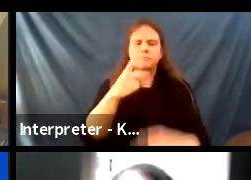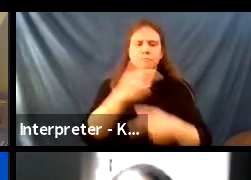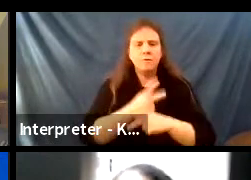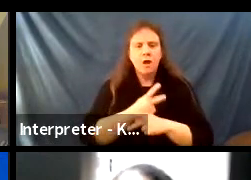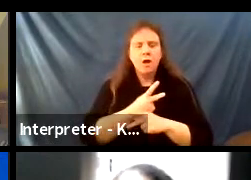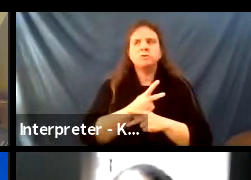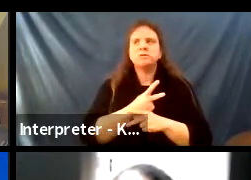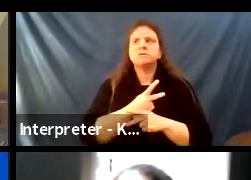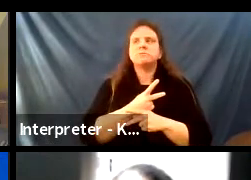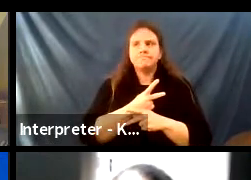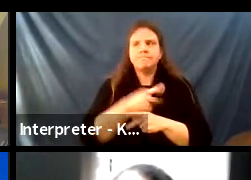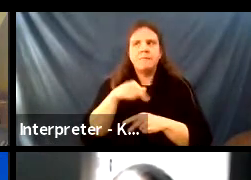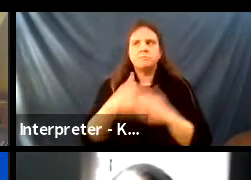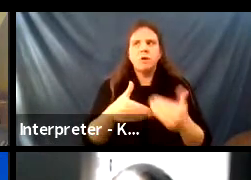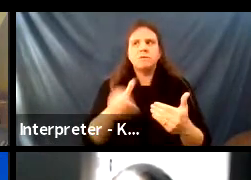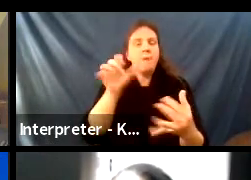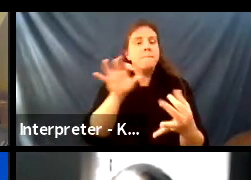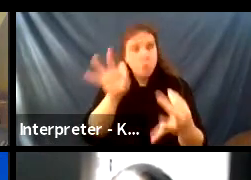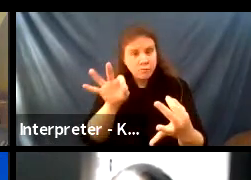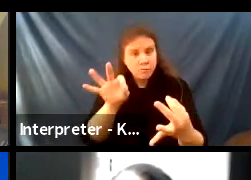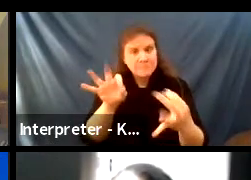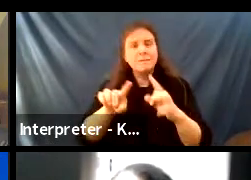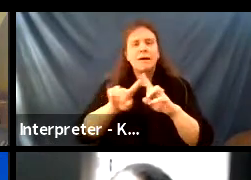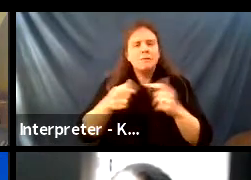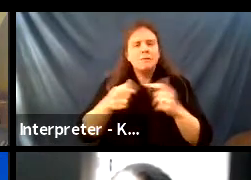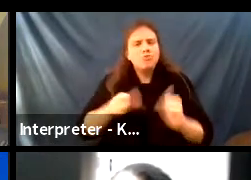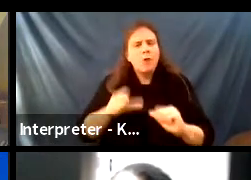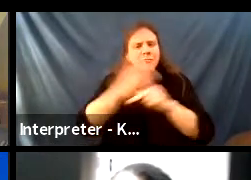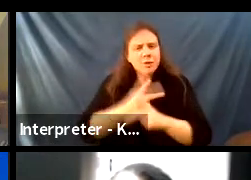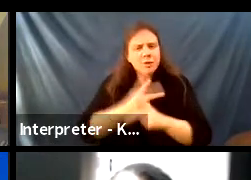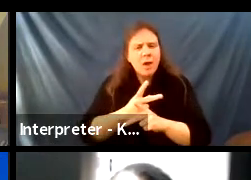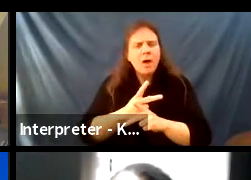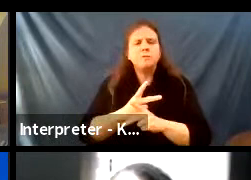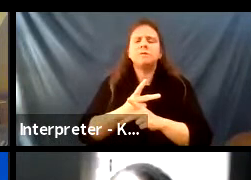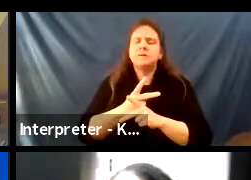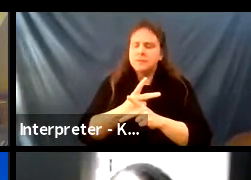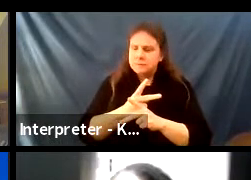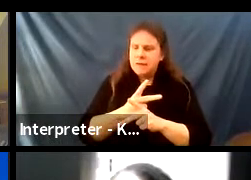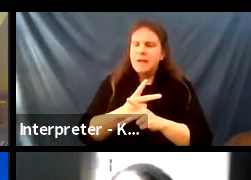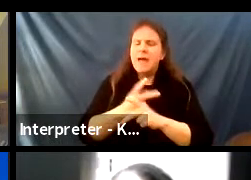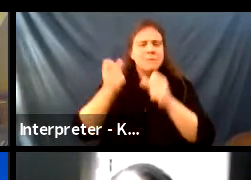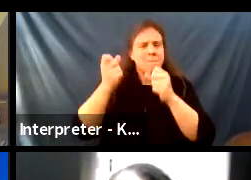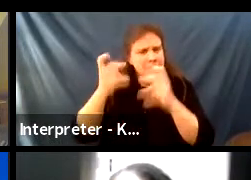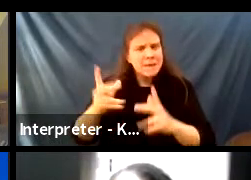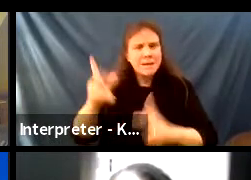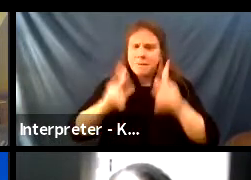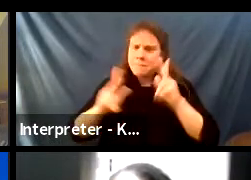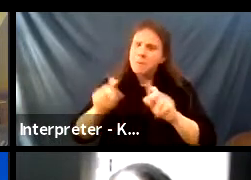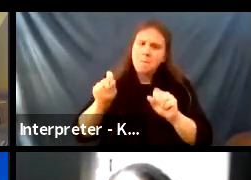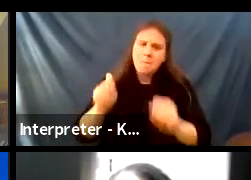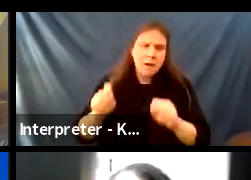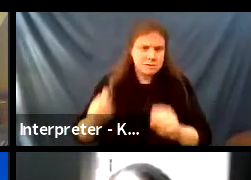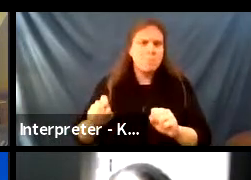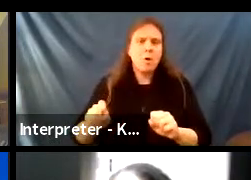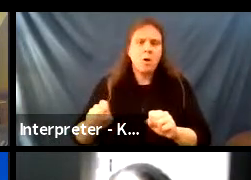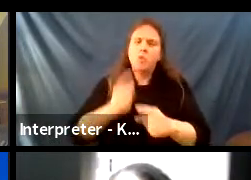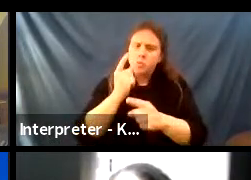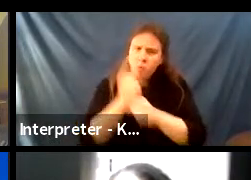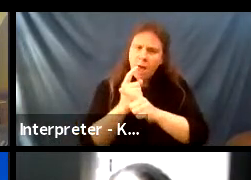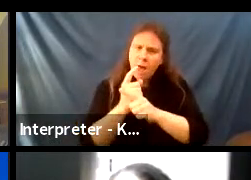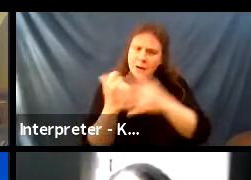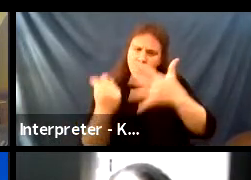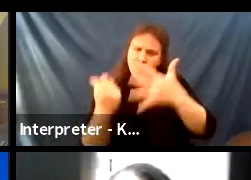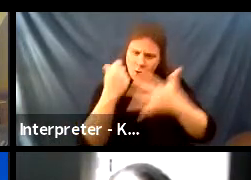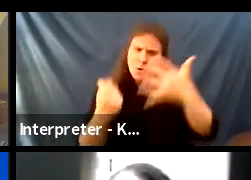perfect, but let's try to get as many people in to get as vaccinated in the right order as possible. Because I think for us as plans and for our